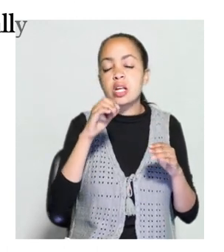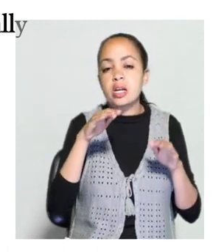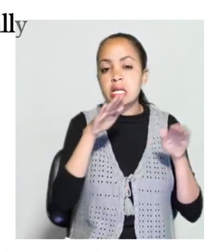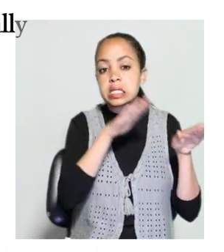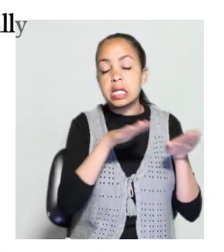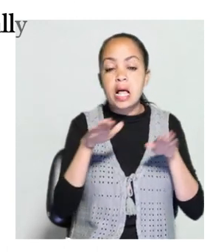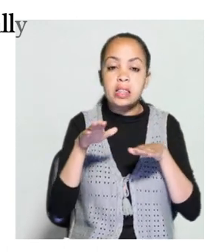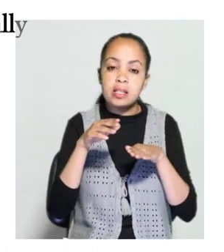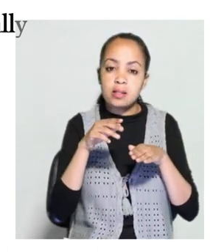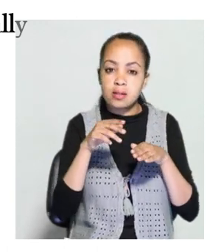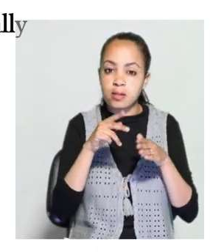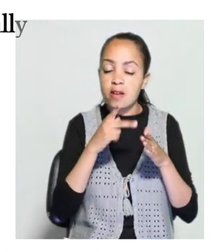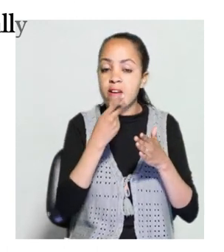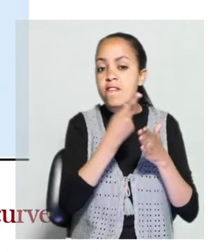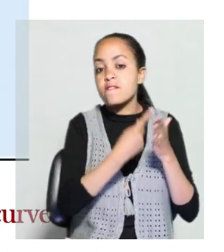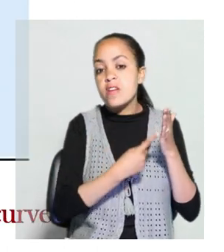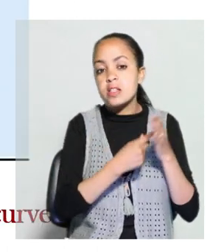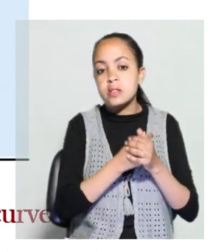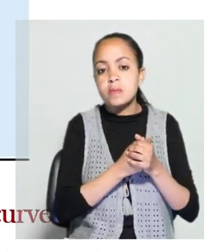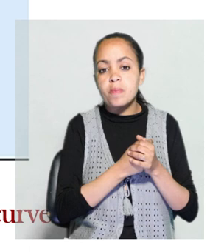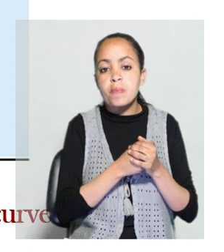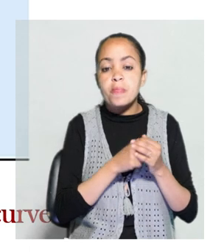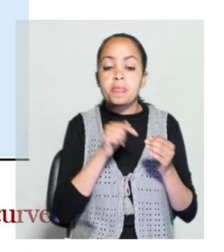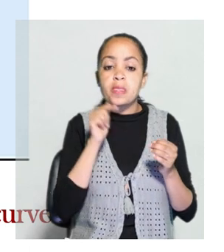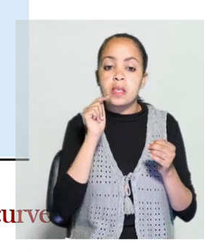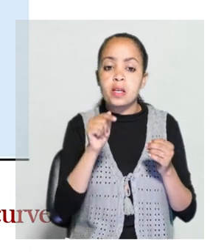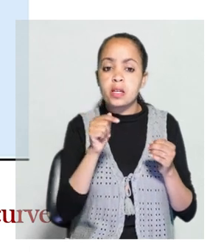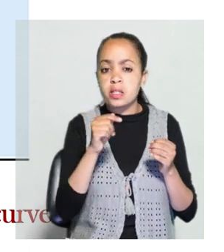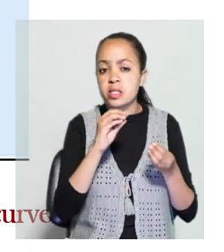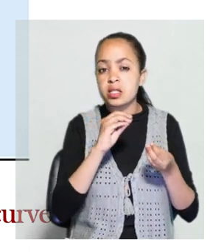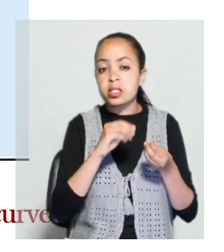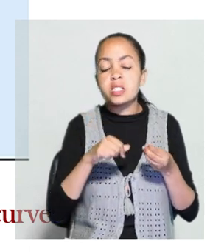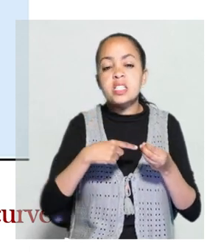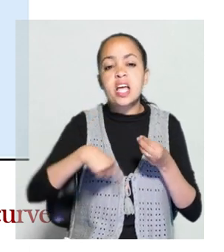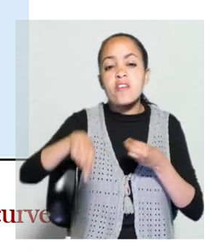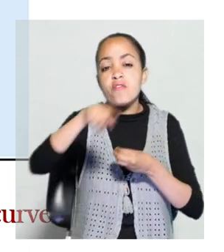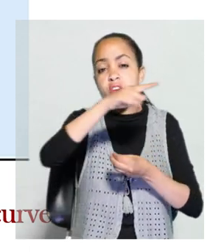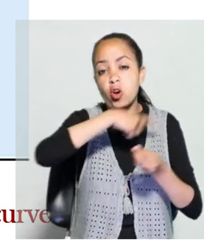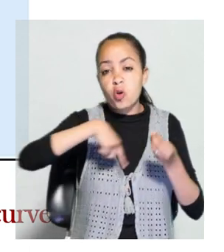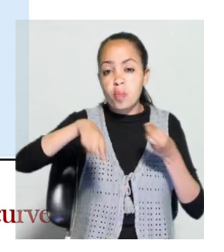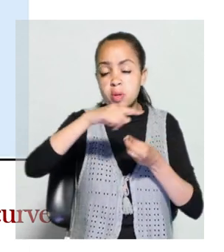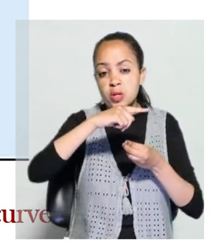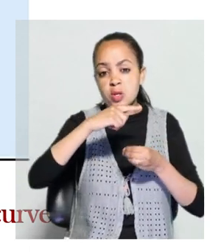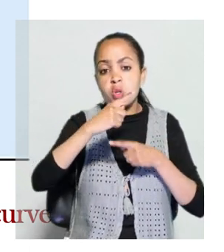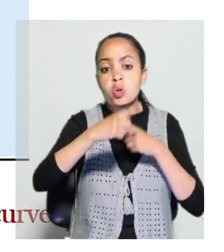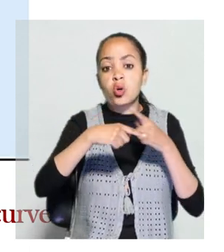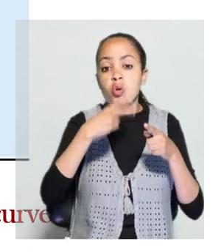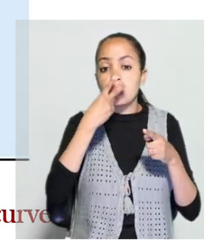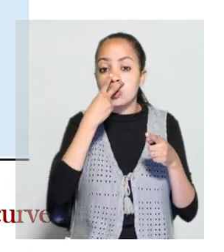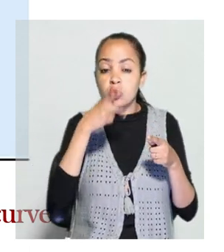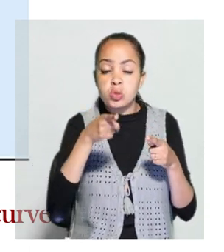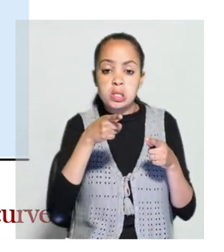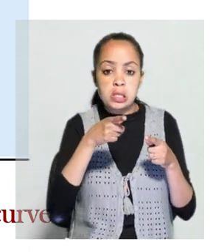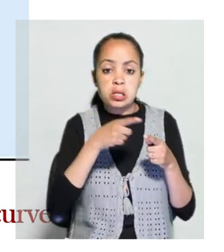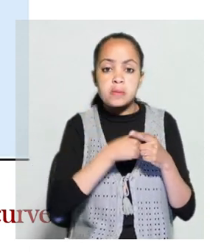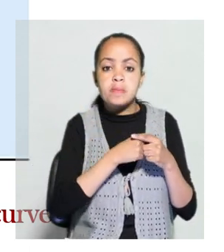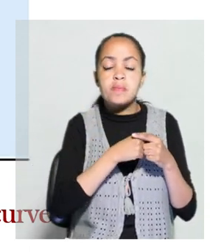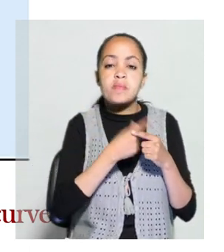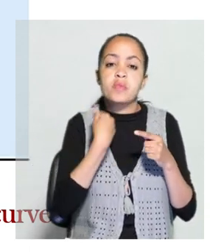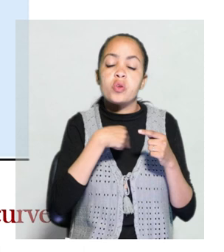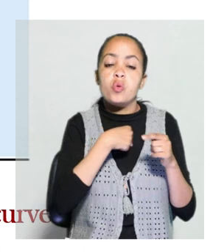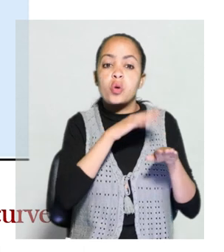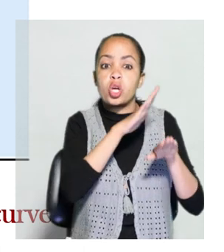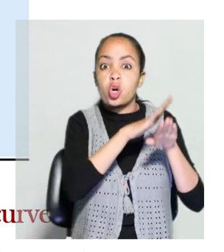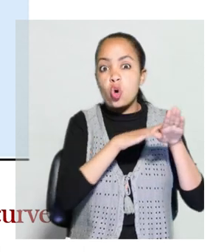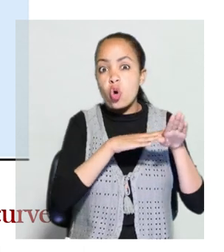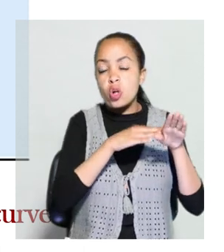Static phase here. Static phase. Here, when the environment or natural resource going to toxic to the population, we